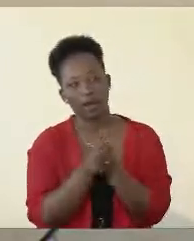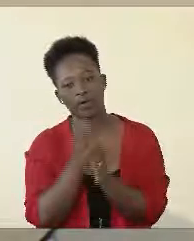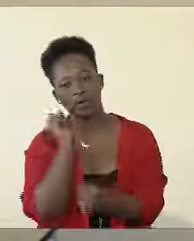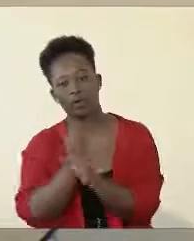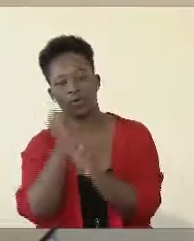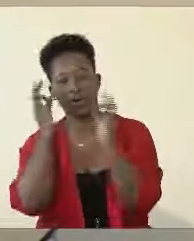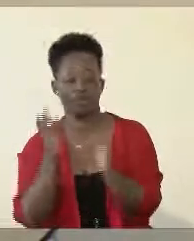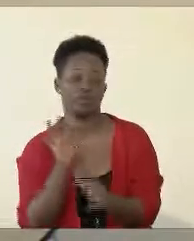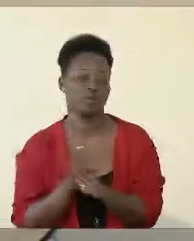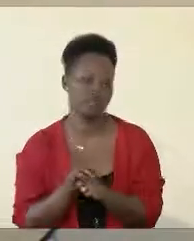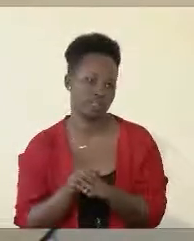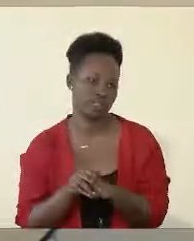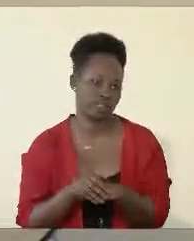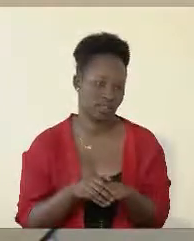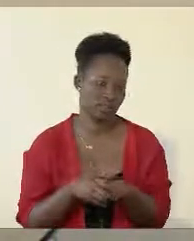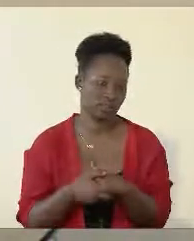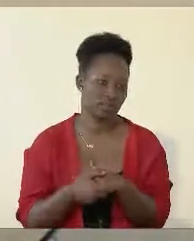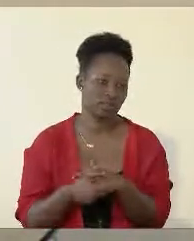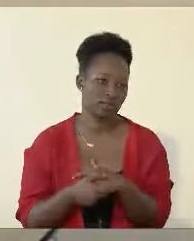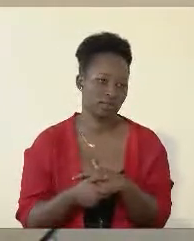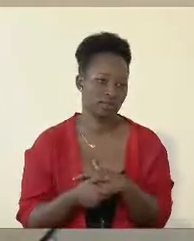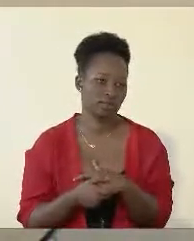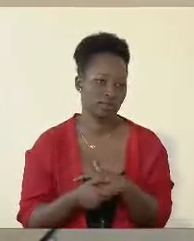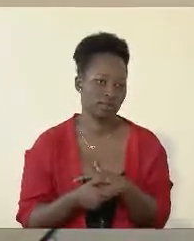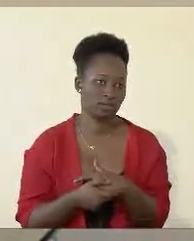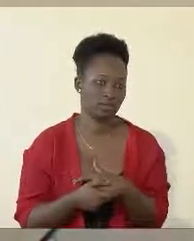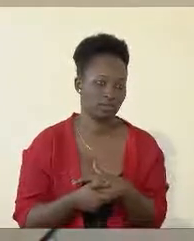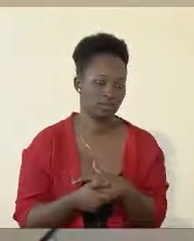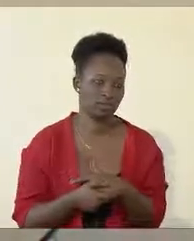and production